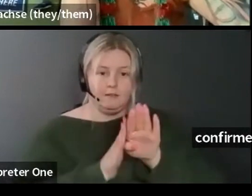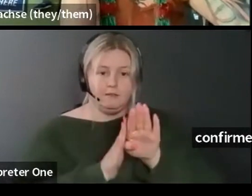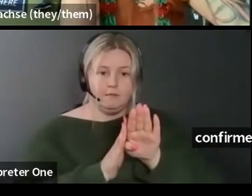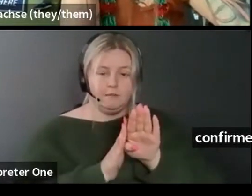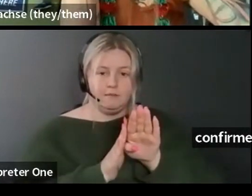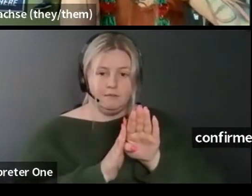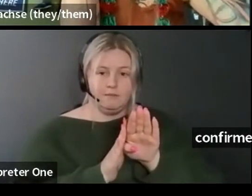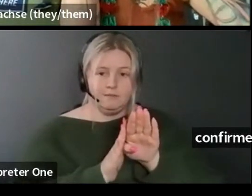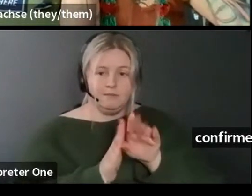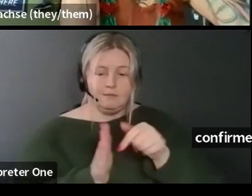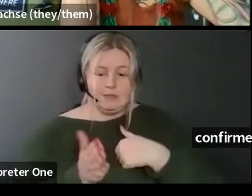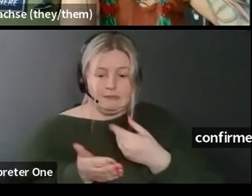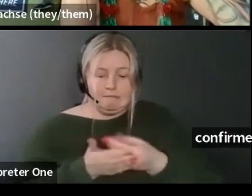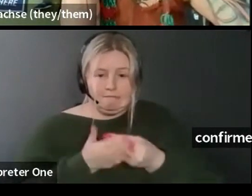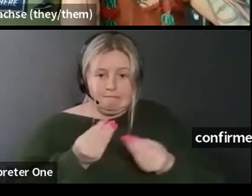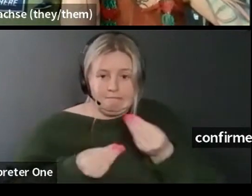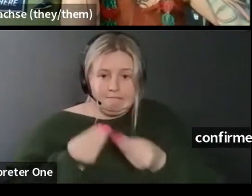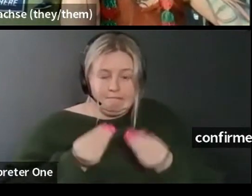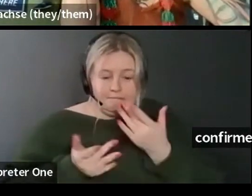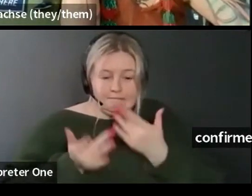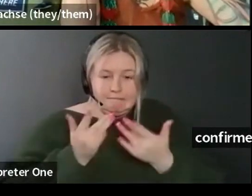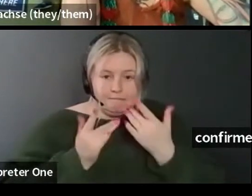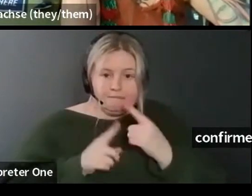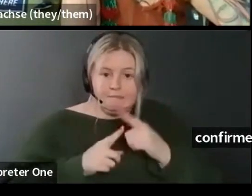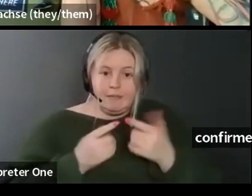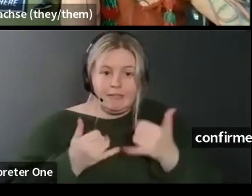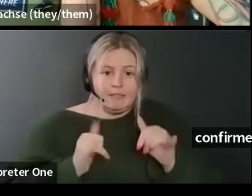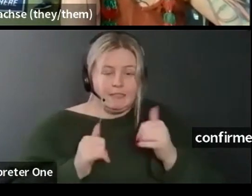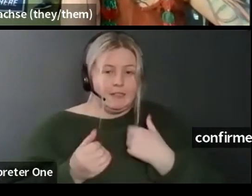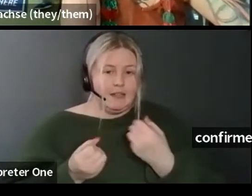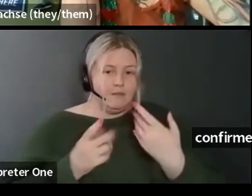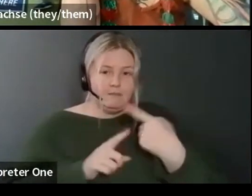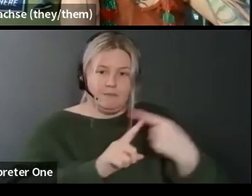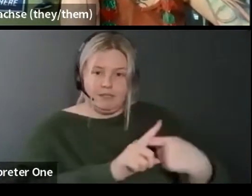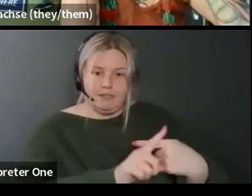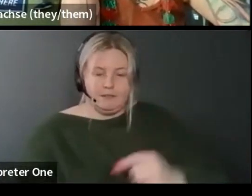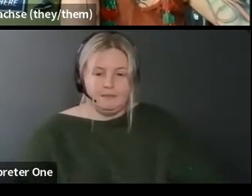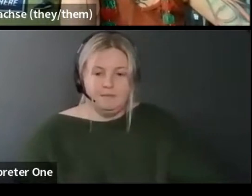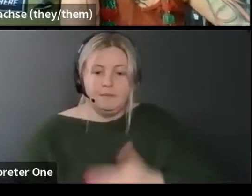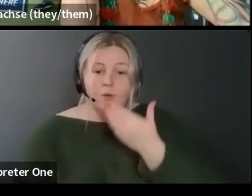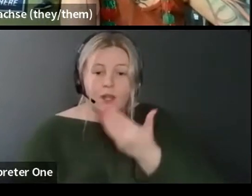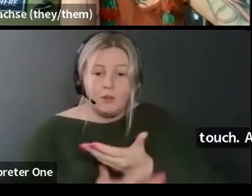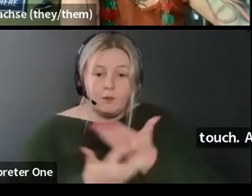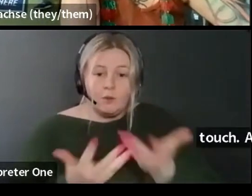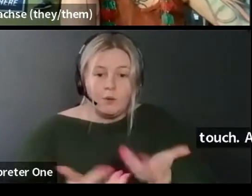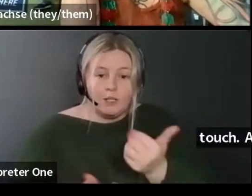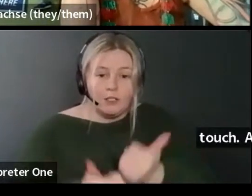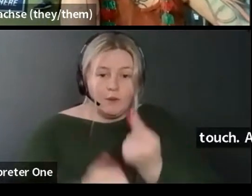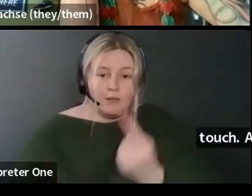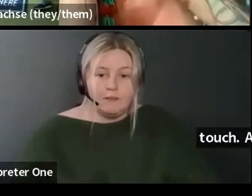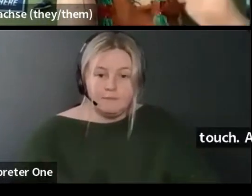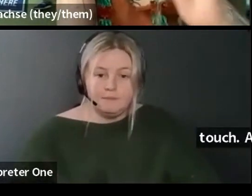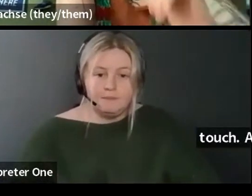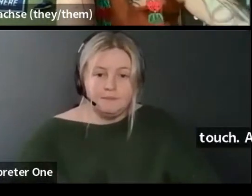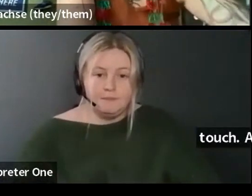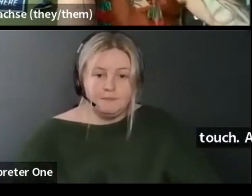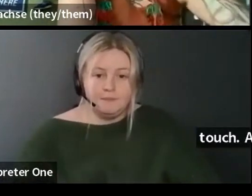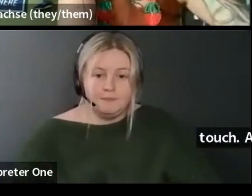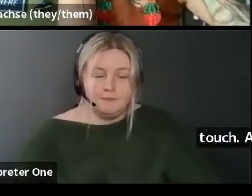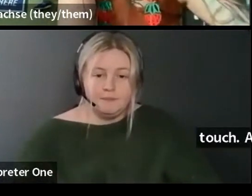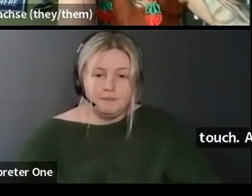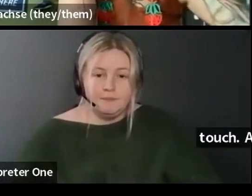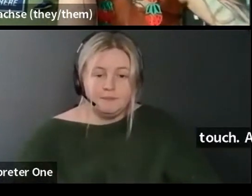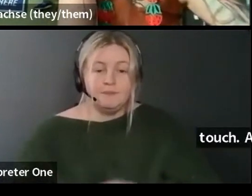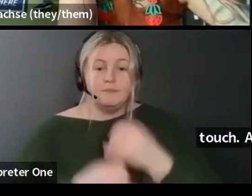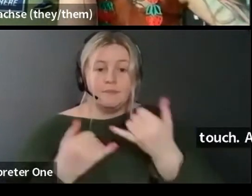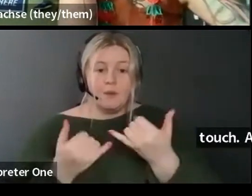shoestring here, but we've still got lots to say. Thank you, everyone. And now we're going to